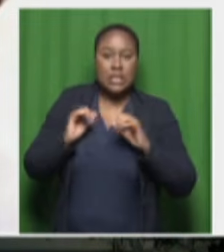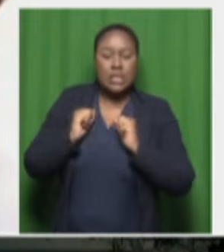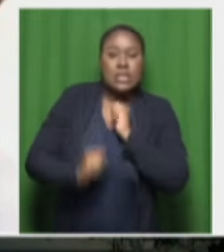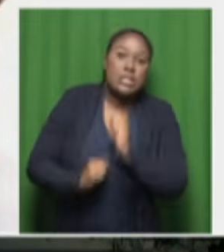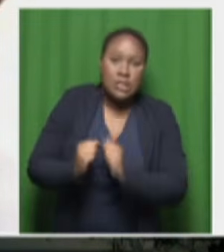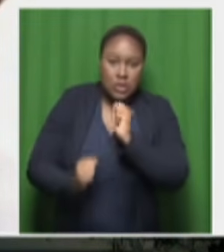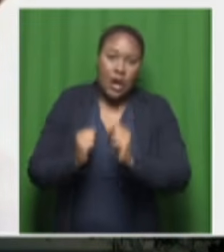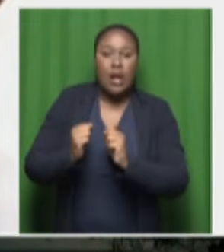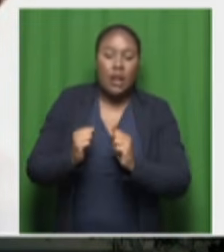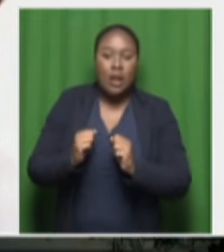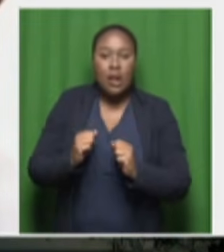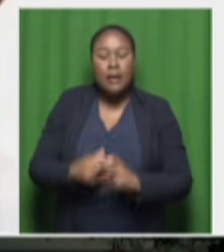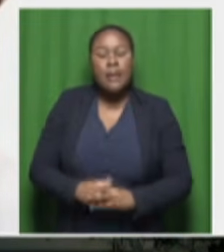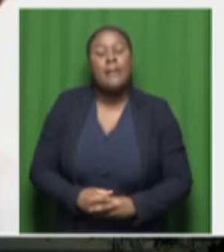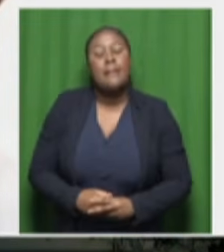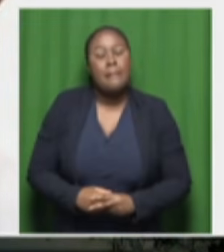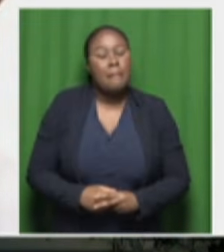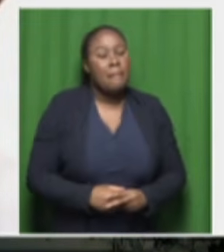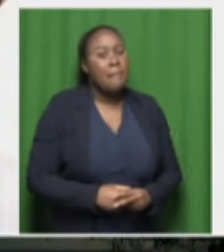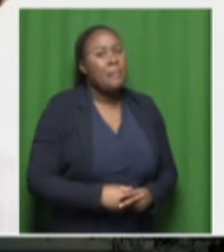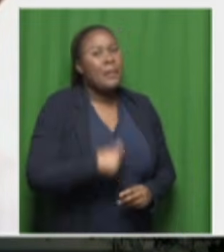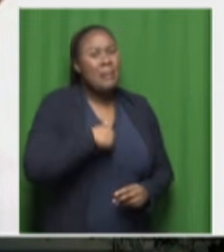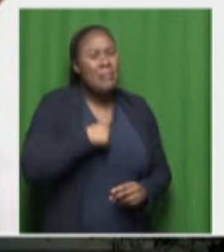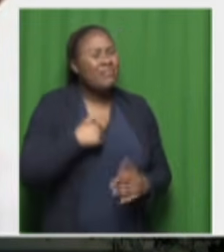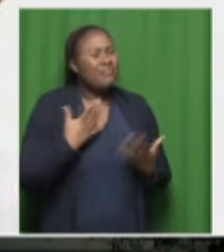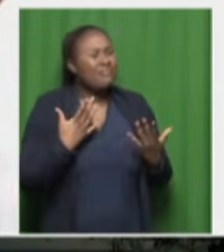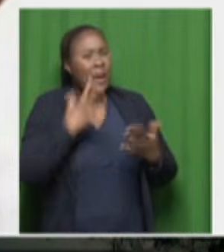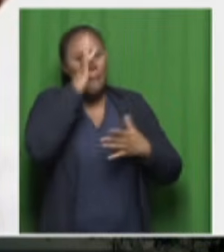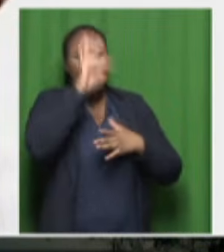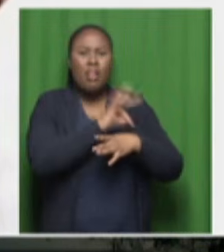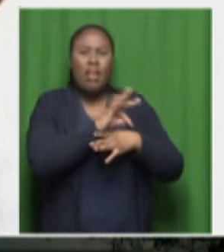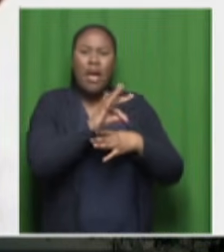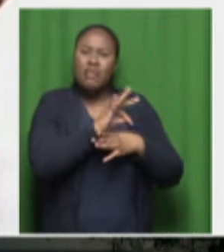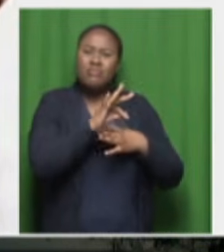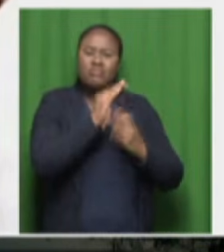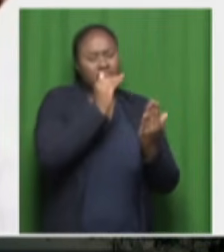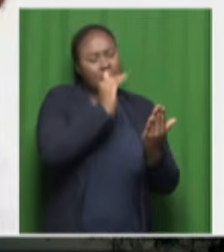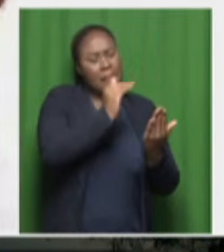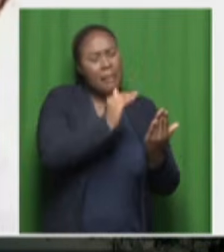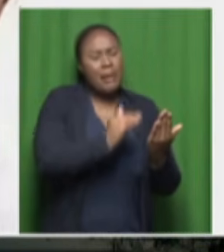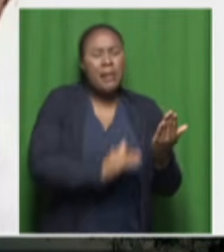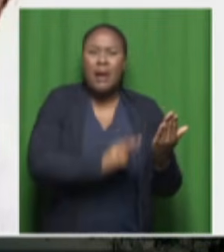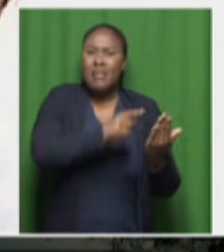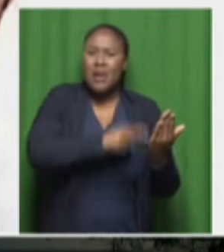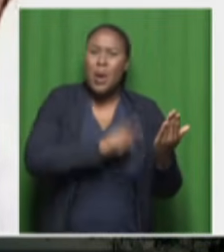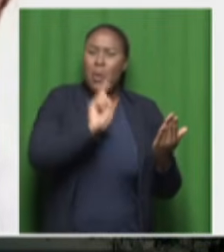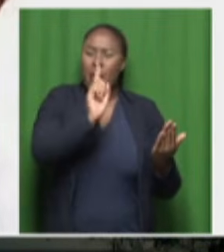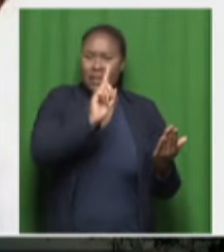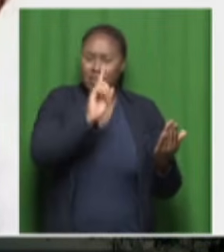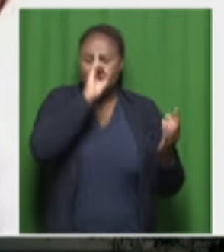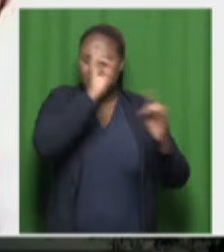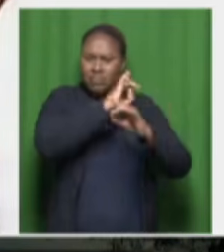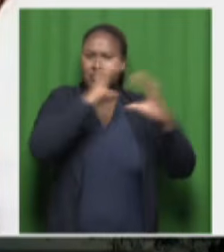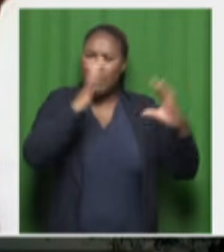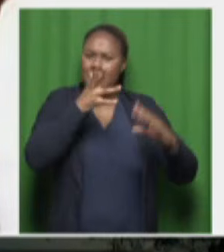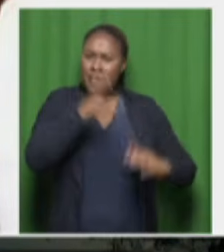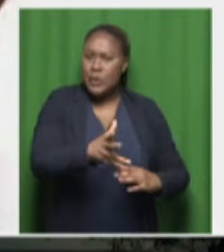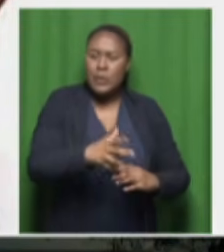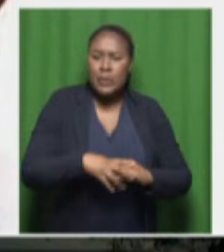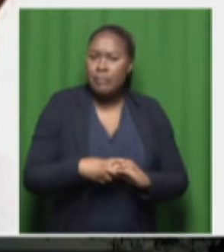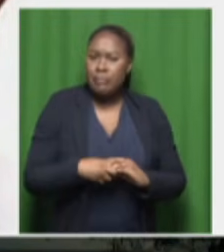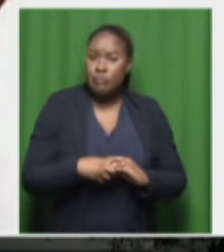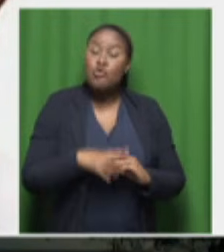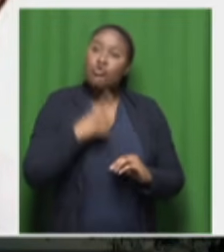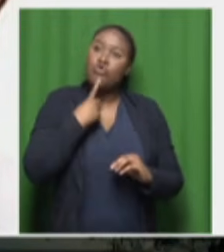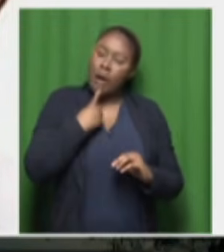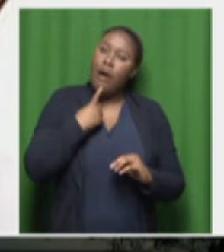understand, you know, what this plan entails in its entirety, because it's one thing to say we are going to